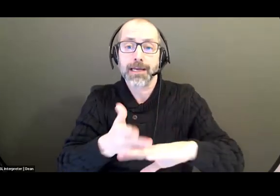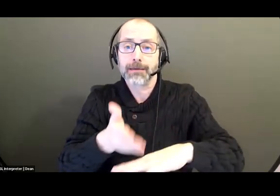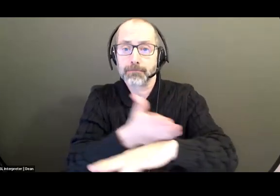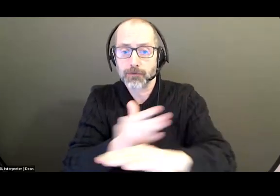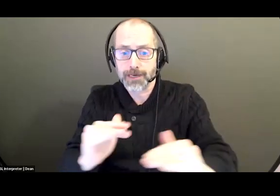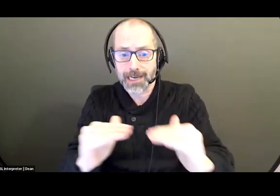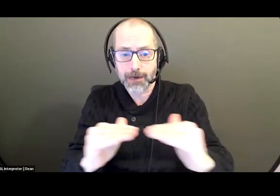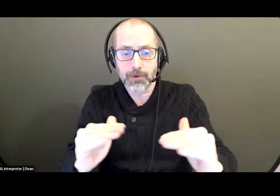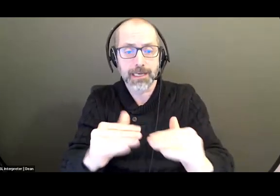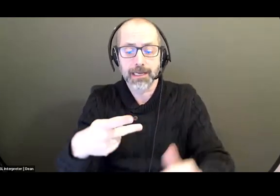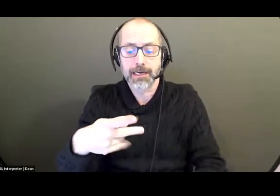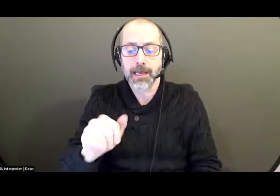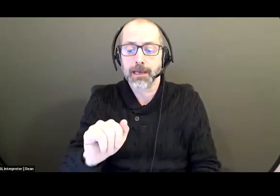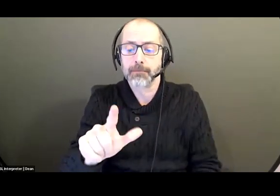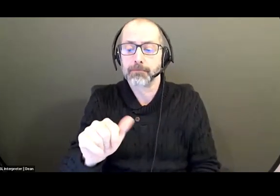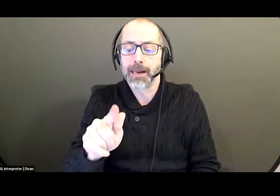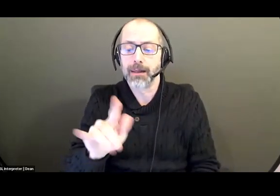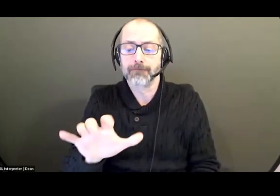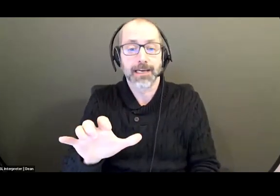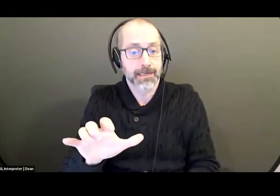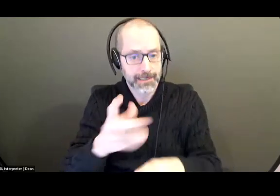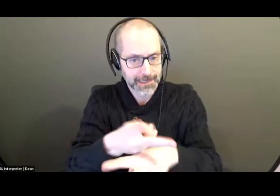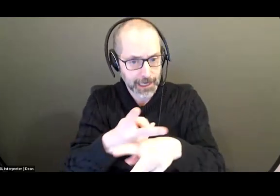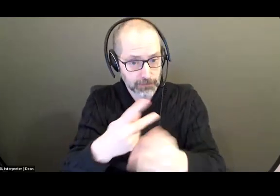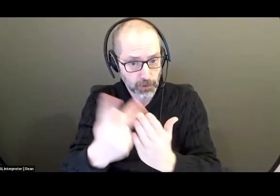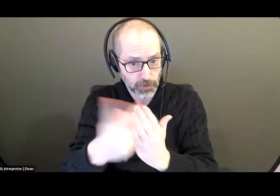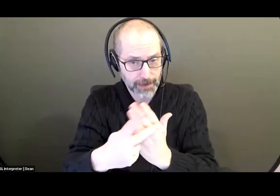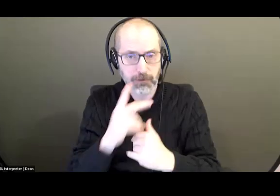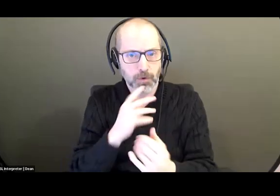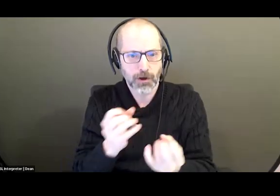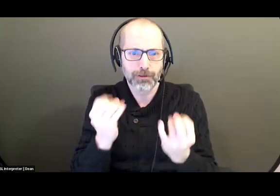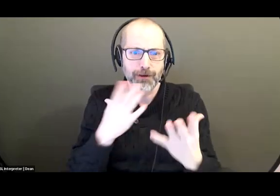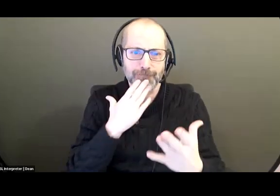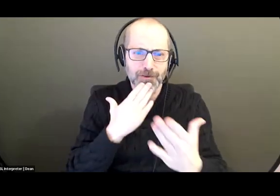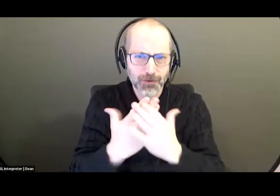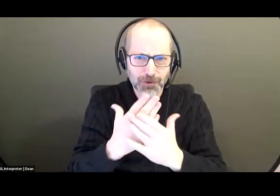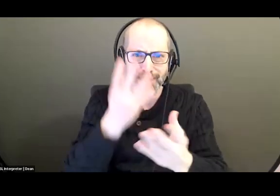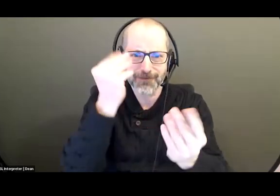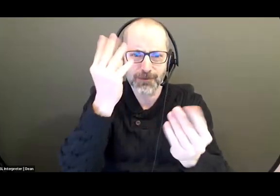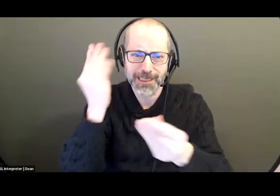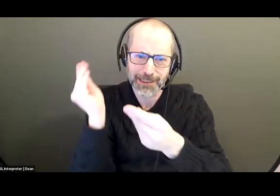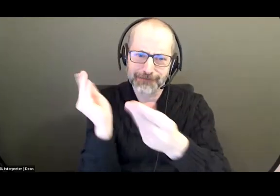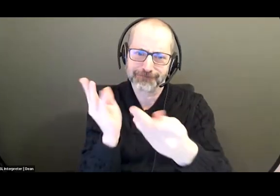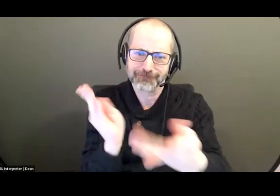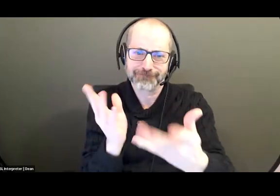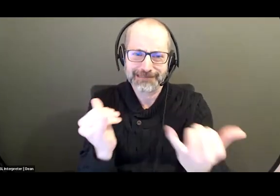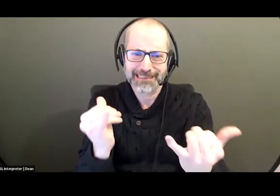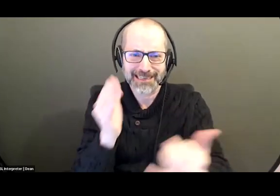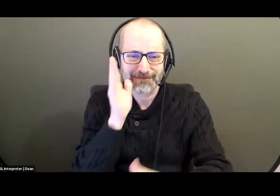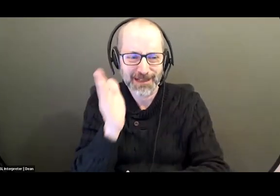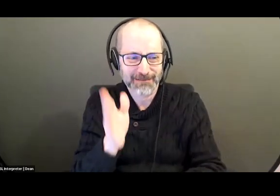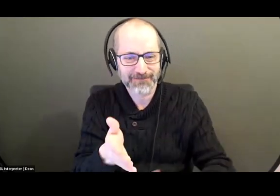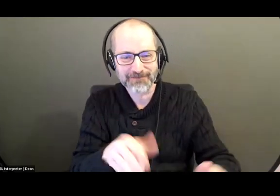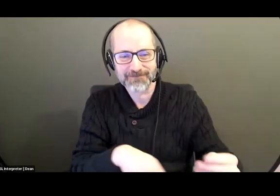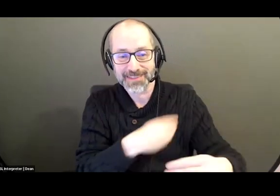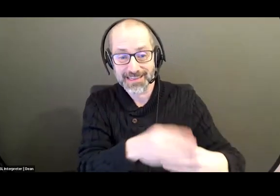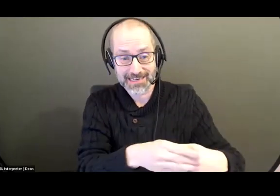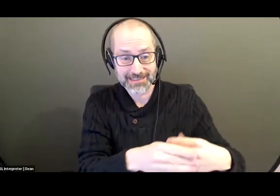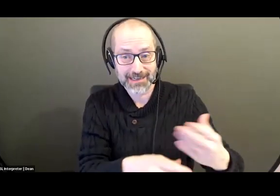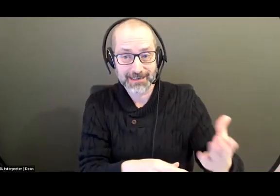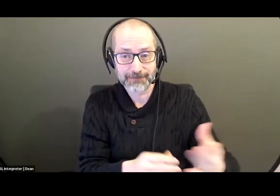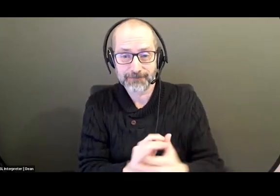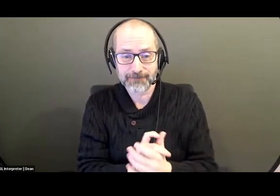our Enabling Aging in Place program and our Proving Equity in Palliative Care program. So we have an incredible lineup